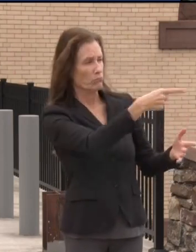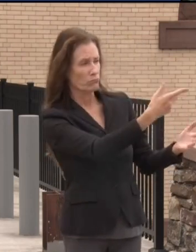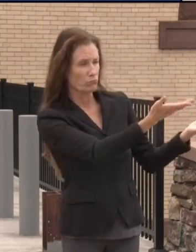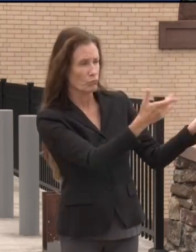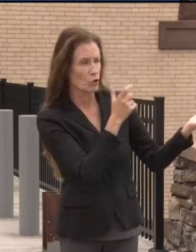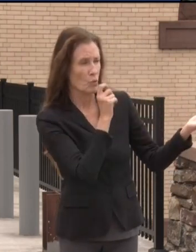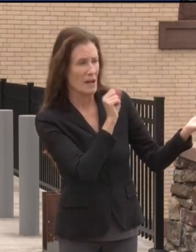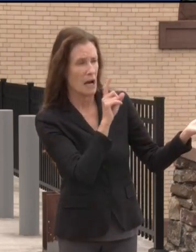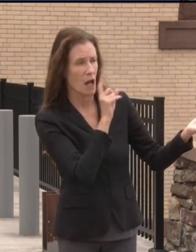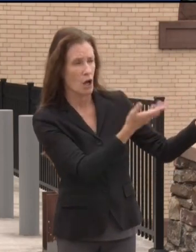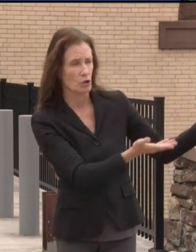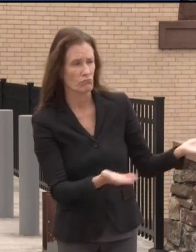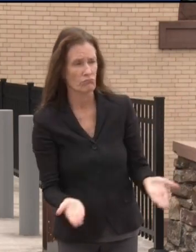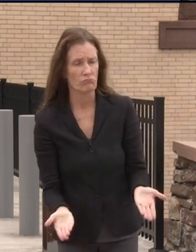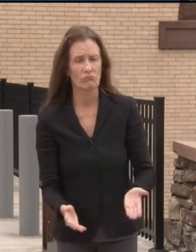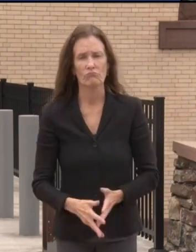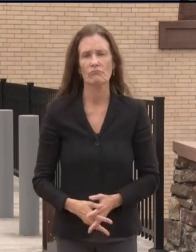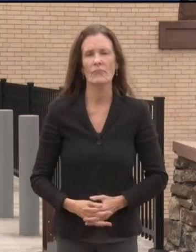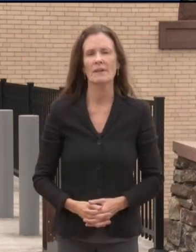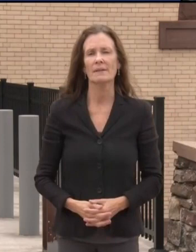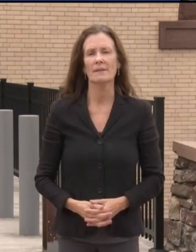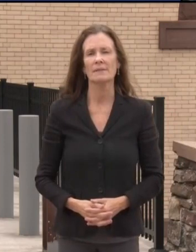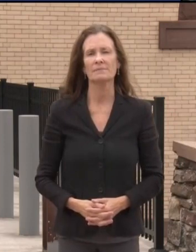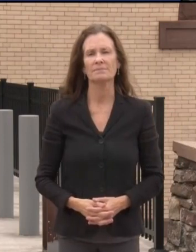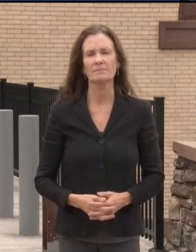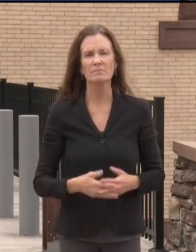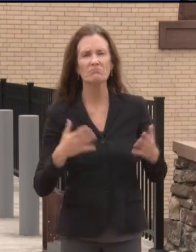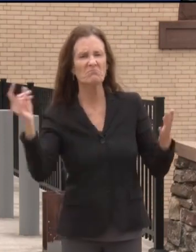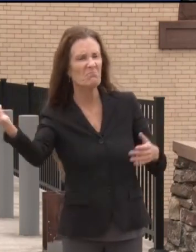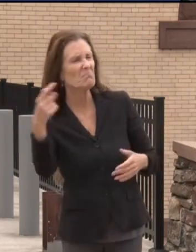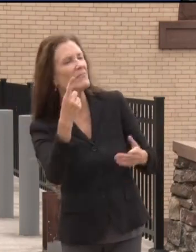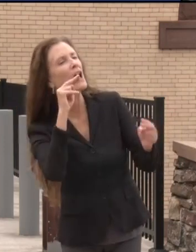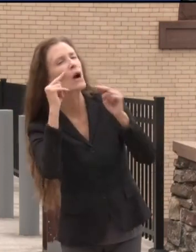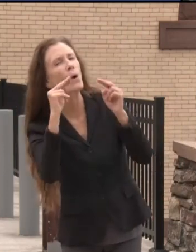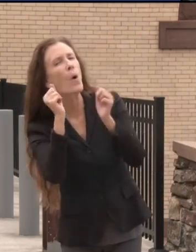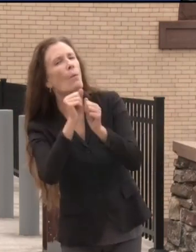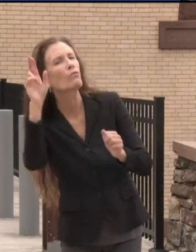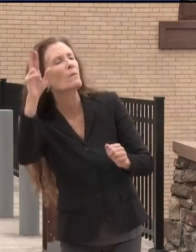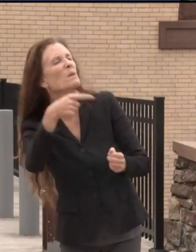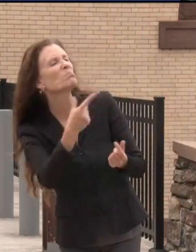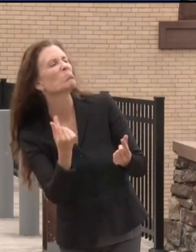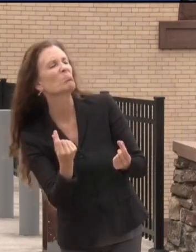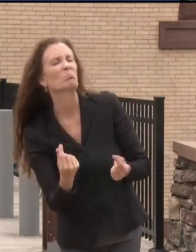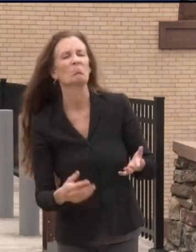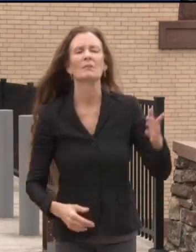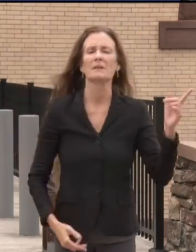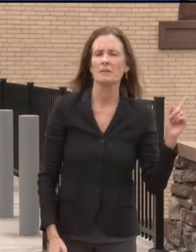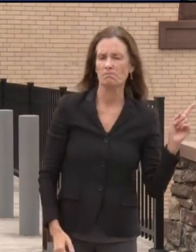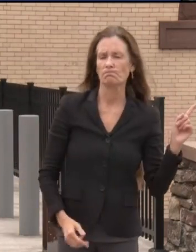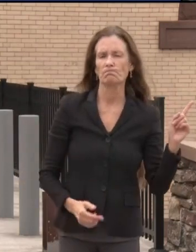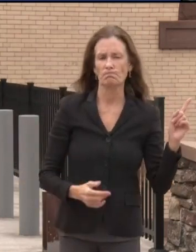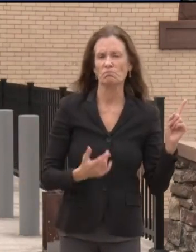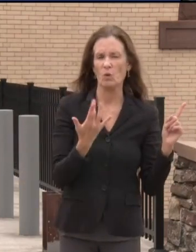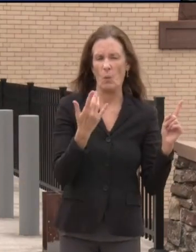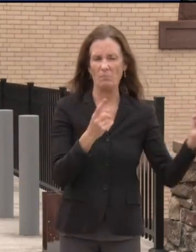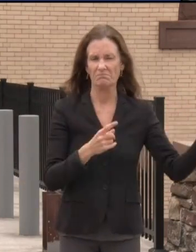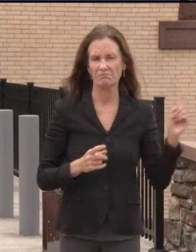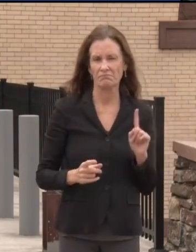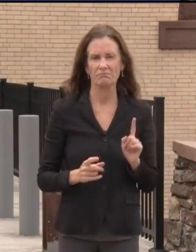Some contention. What are the negotiations that need to happen between, you know, now and when you can get this passed?